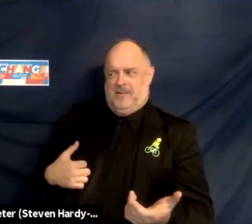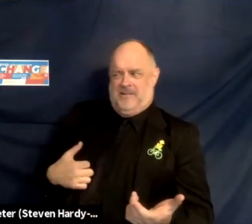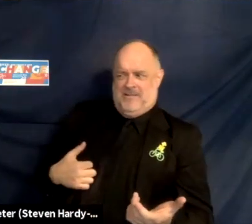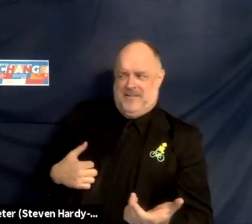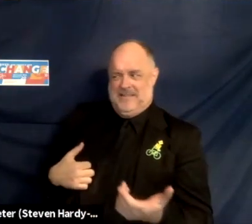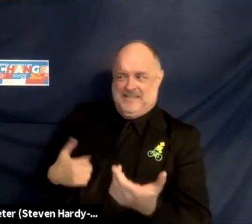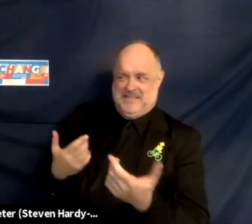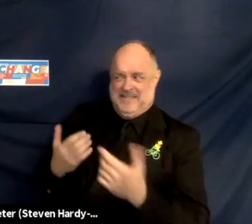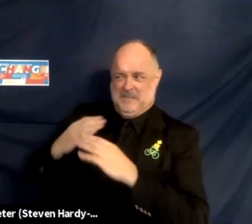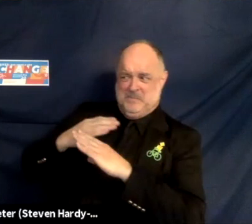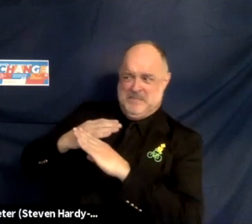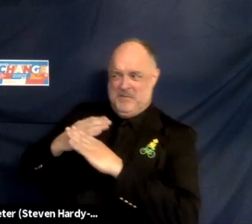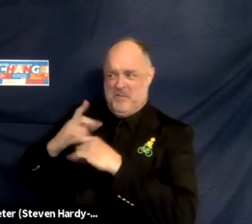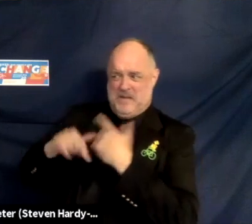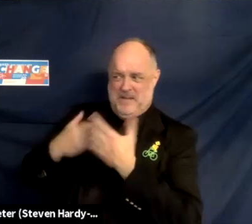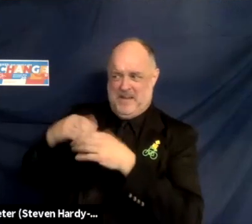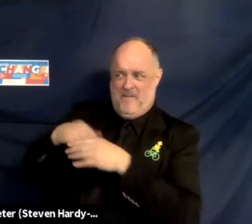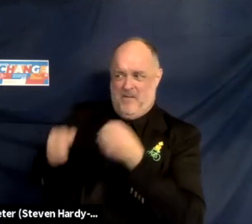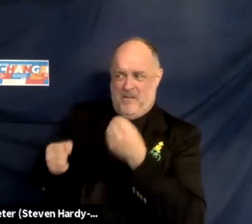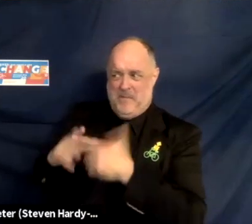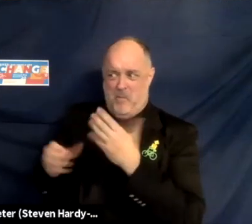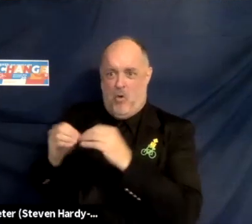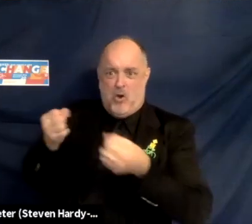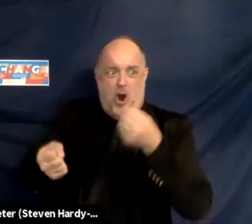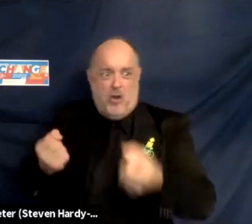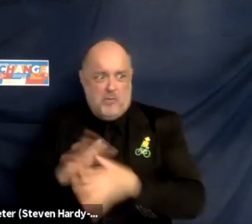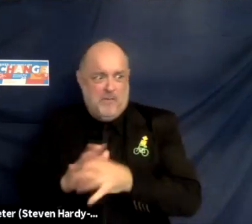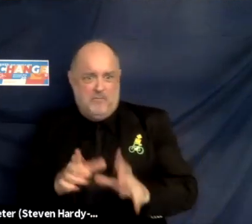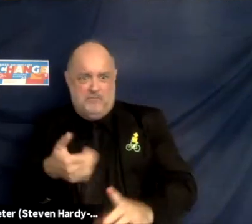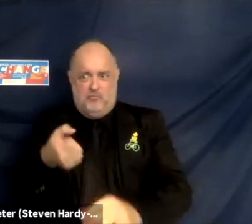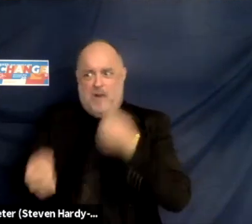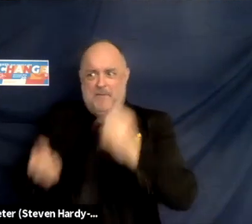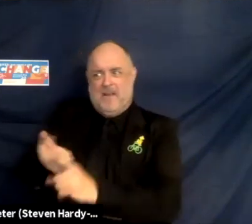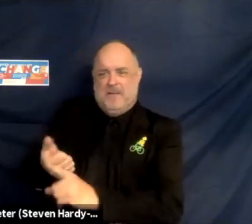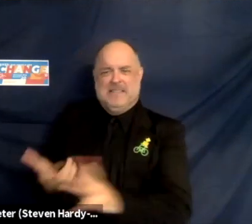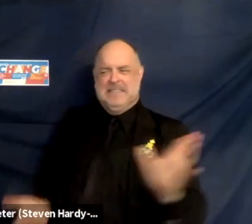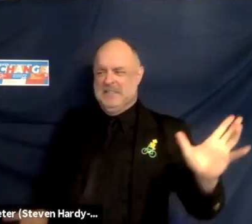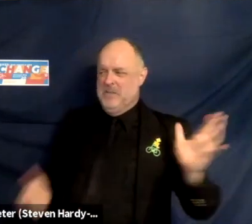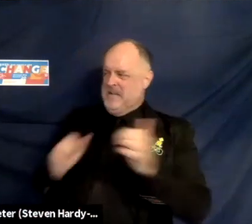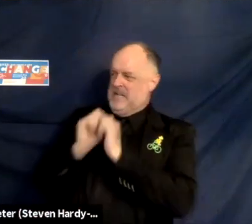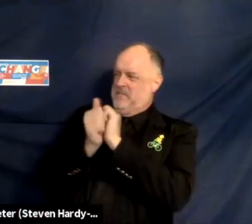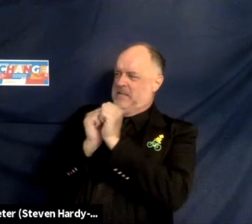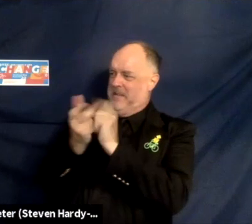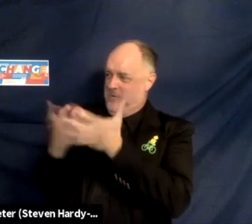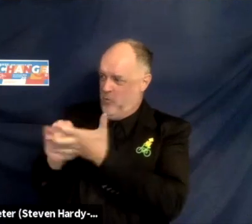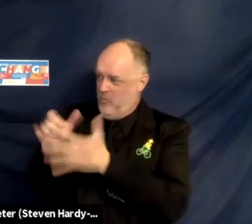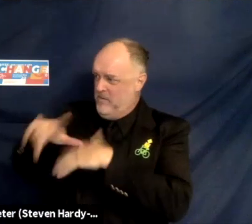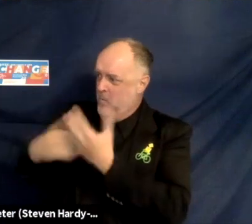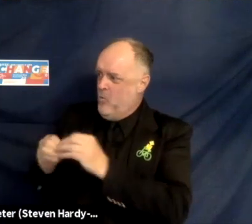to being in a vehicle and could actually lead to more cars on the road. So we're in a bit of a race to make sure there are